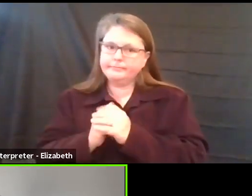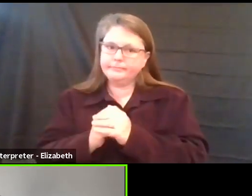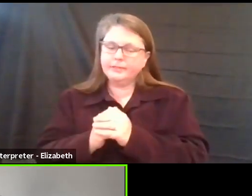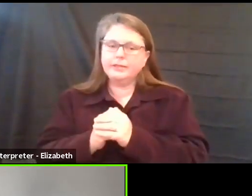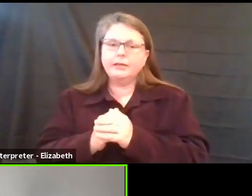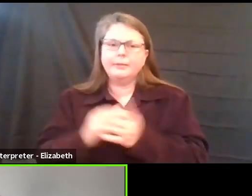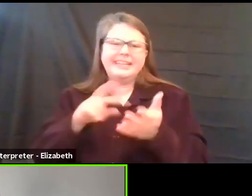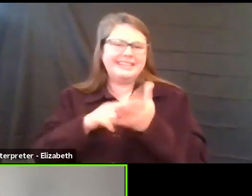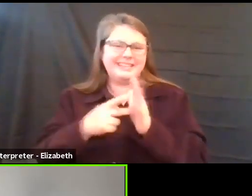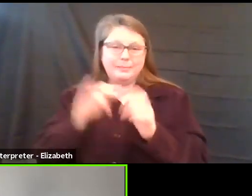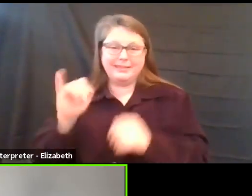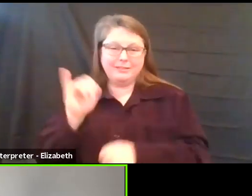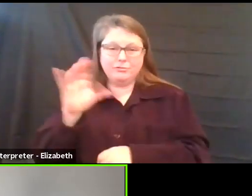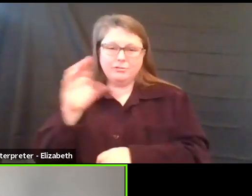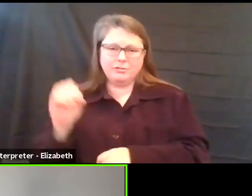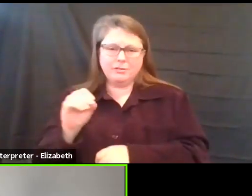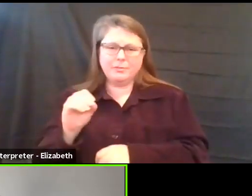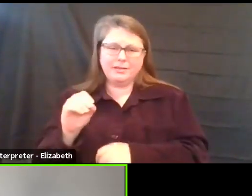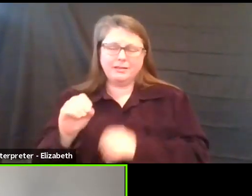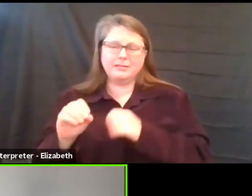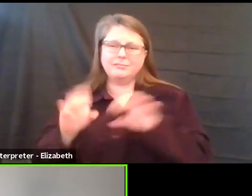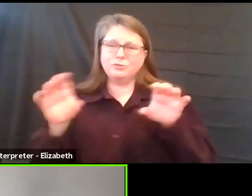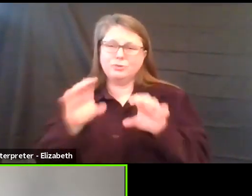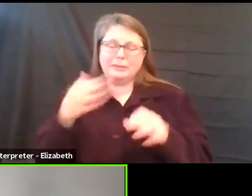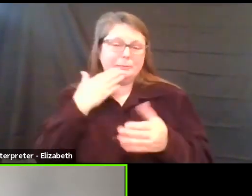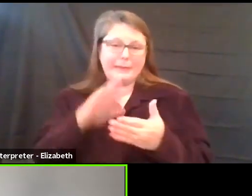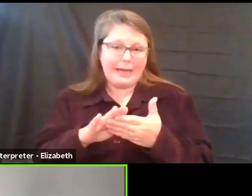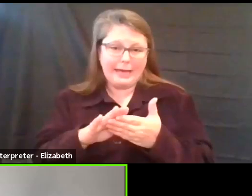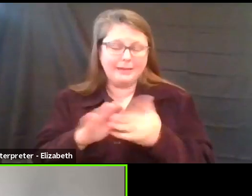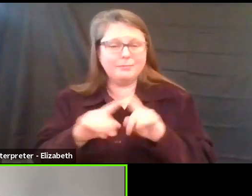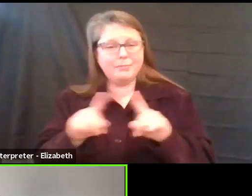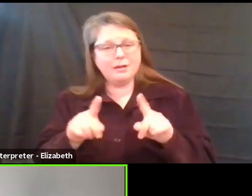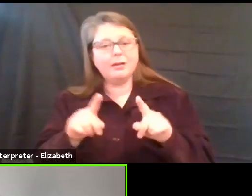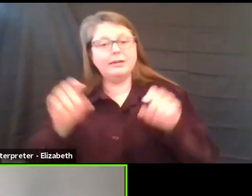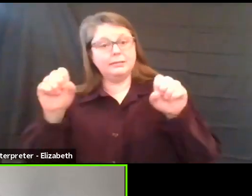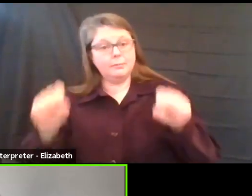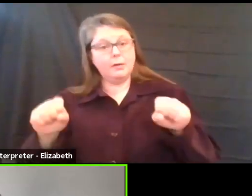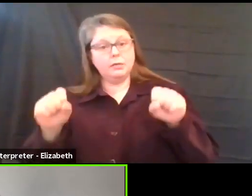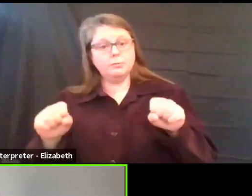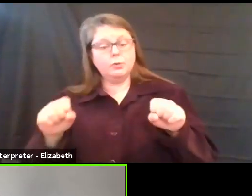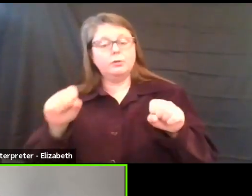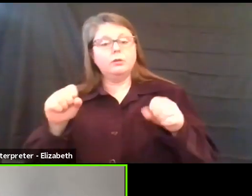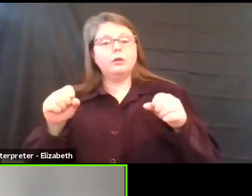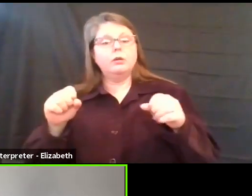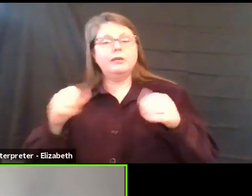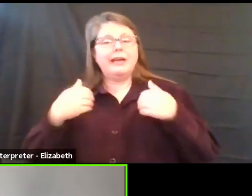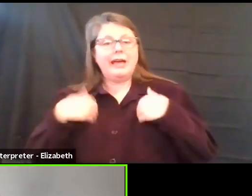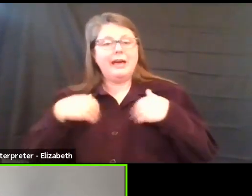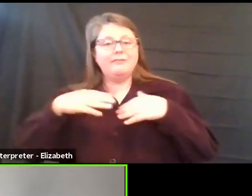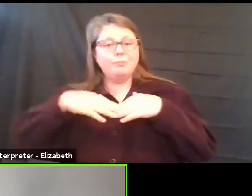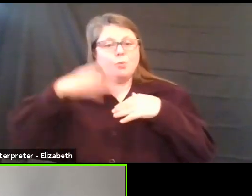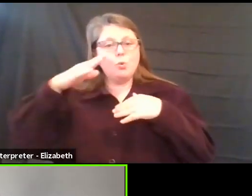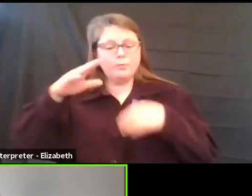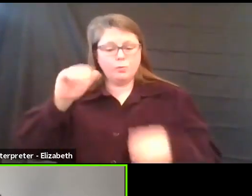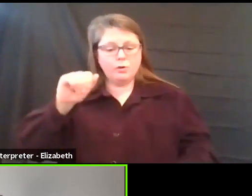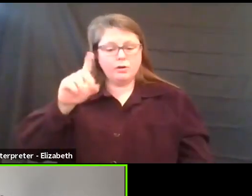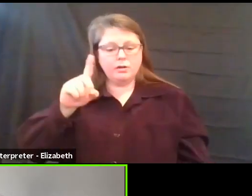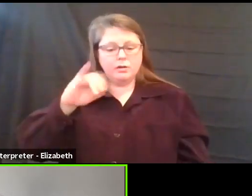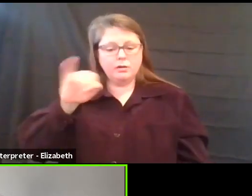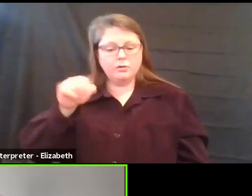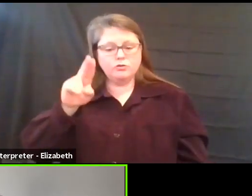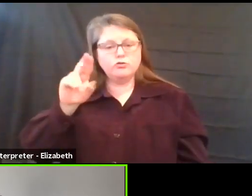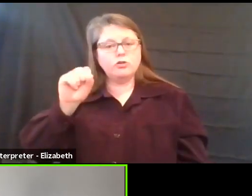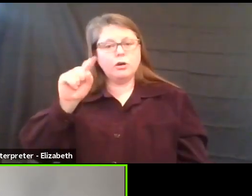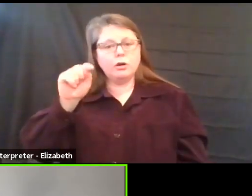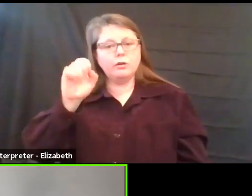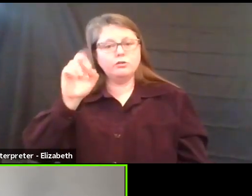bad, but it's possible that one of your adjusters isn't going to know what the other adjuster said. When you have that notebook, you write down who you